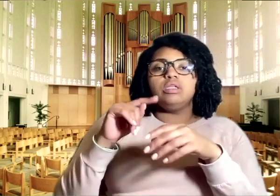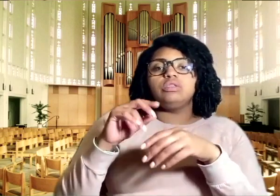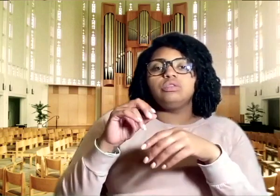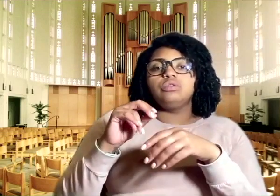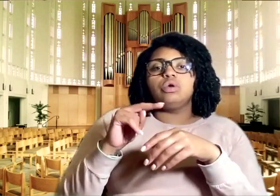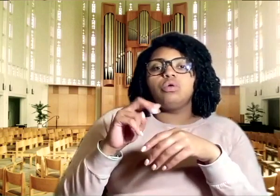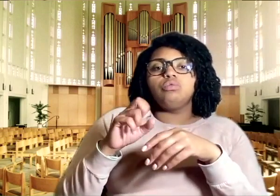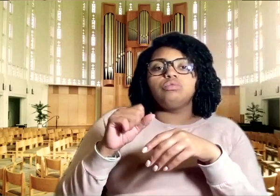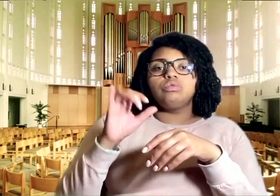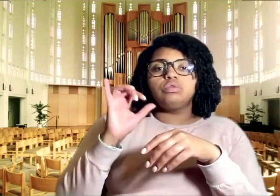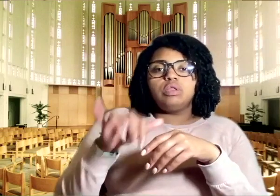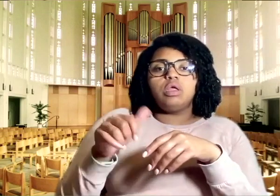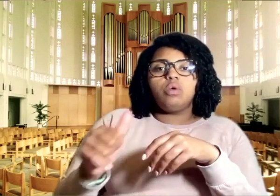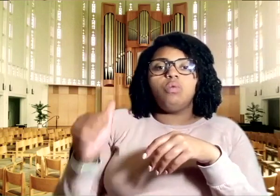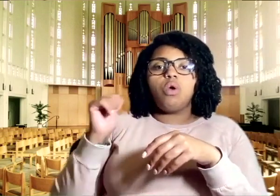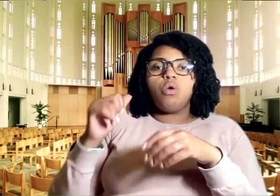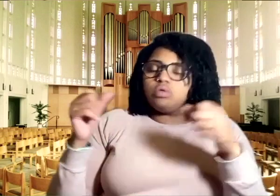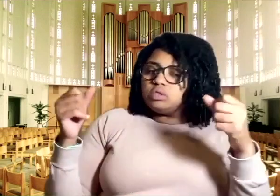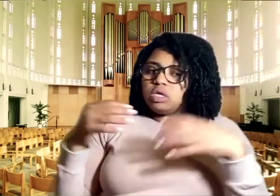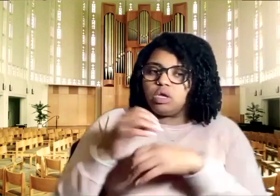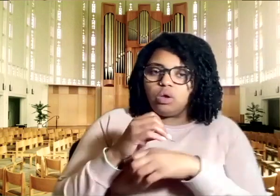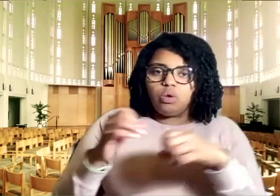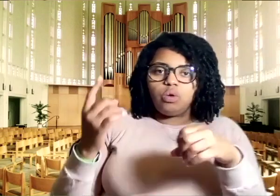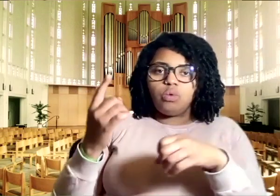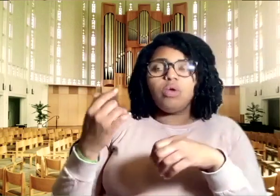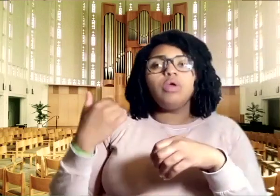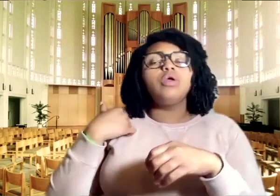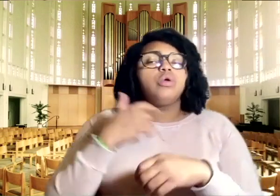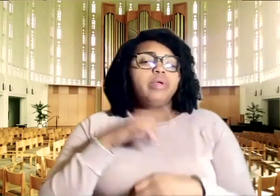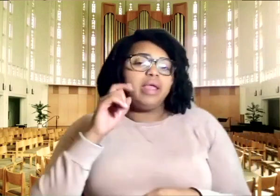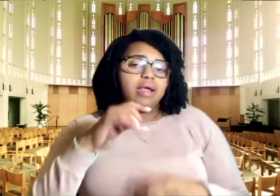We have to smile even when we've cried.